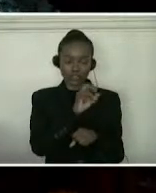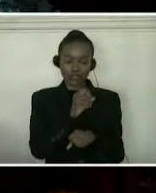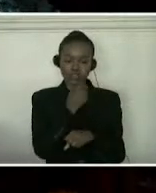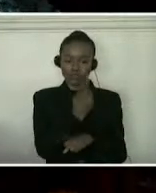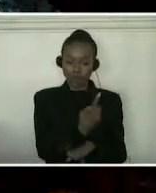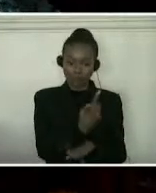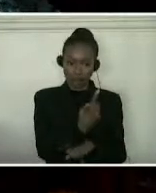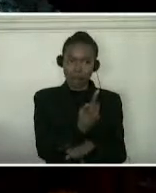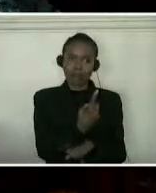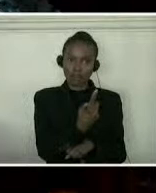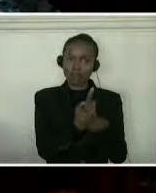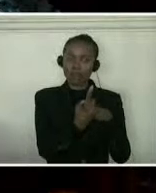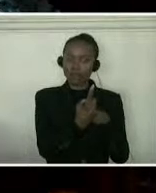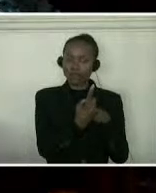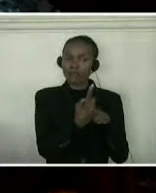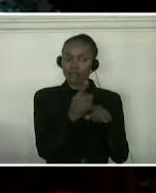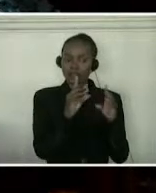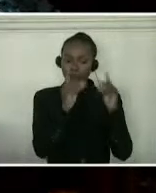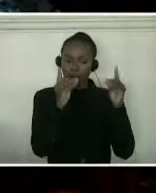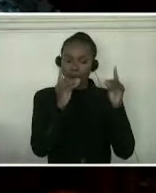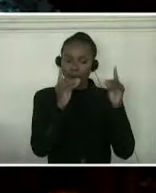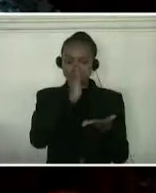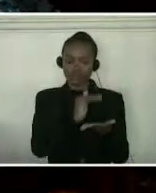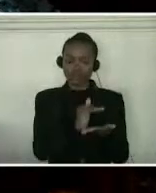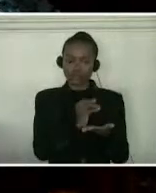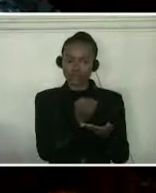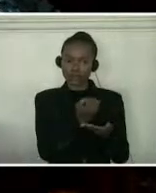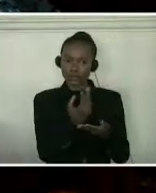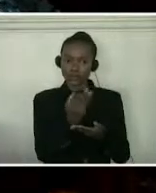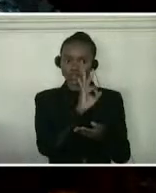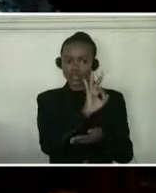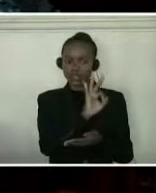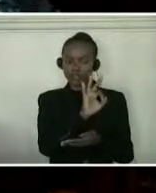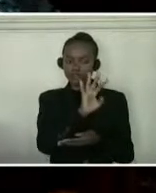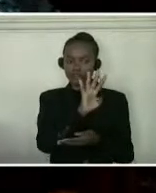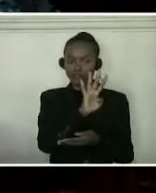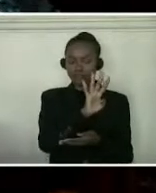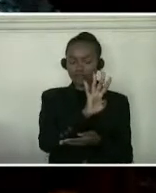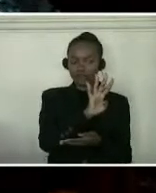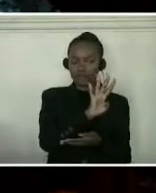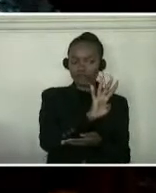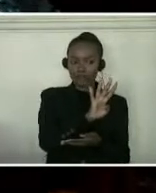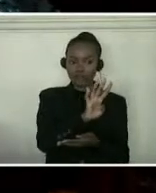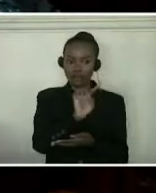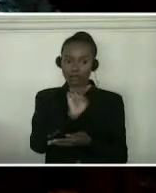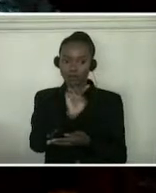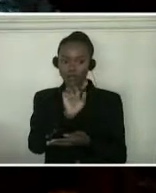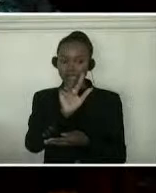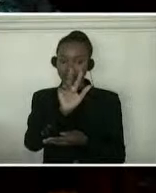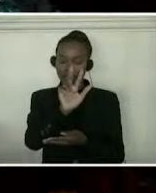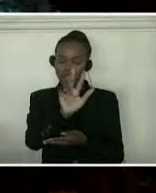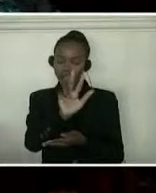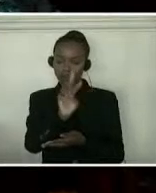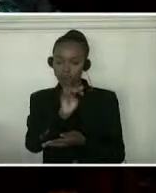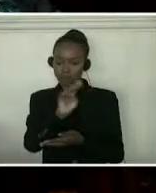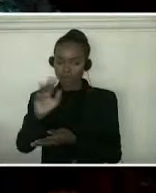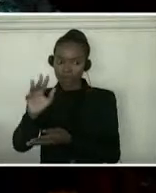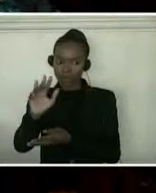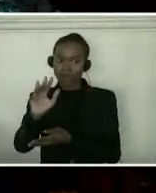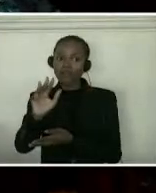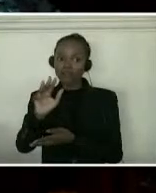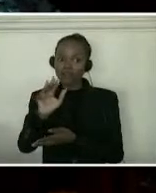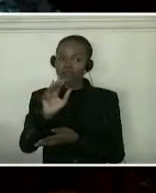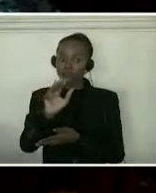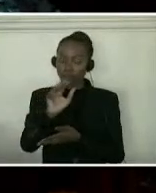budget was reduced by 34.825 million rent and in 222. the